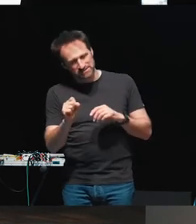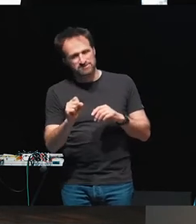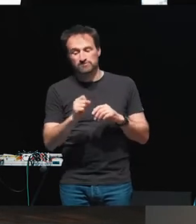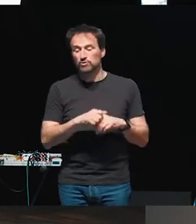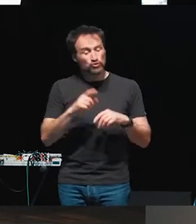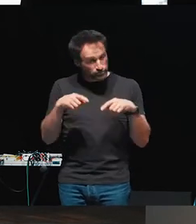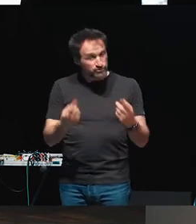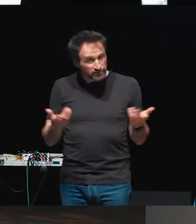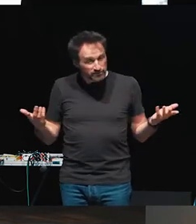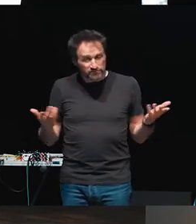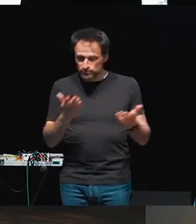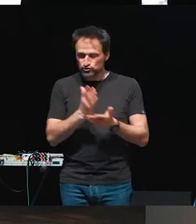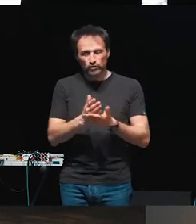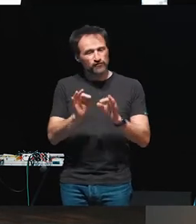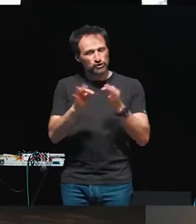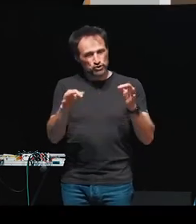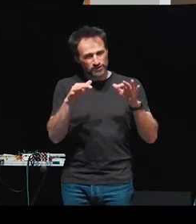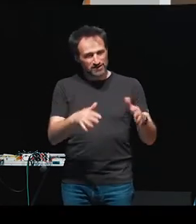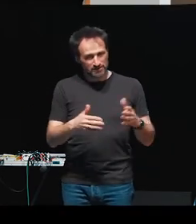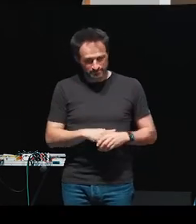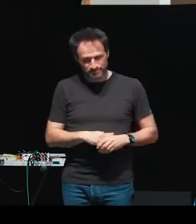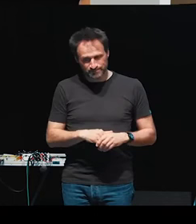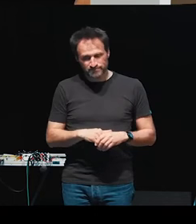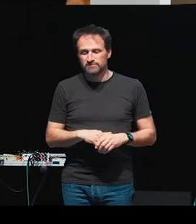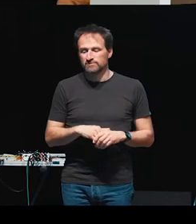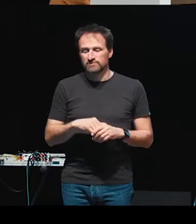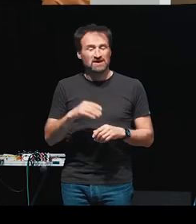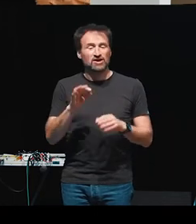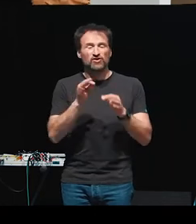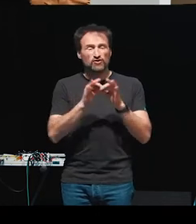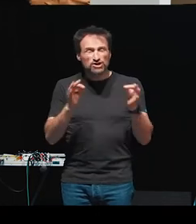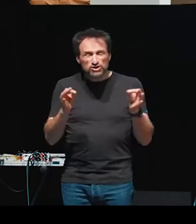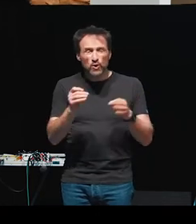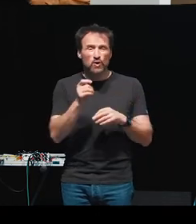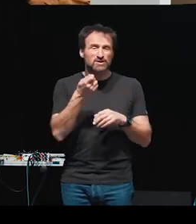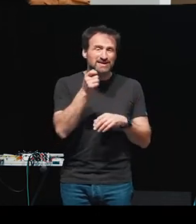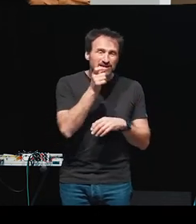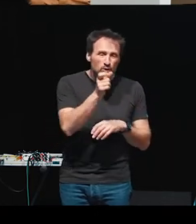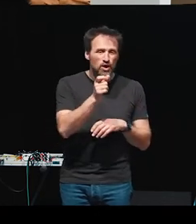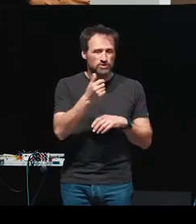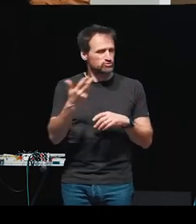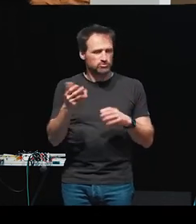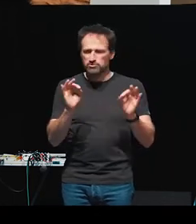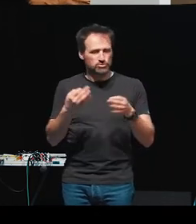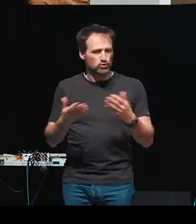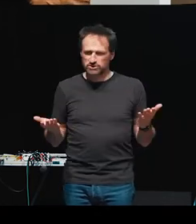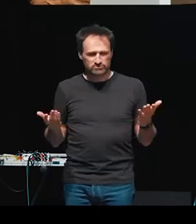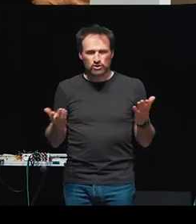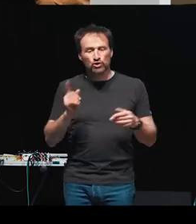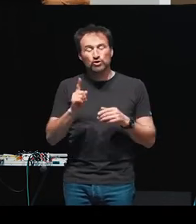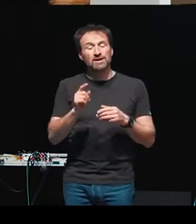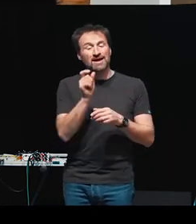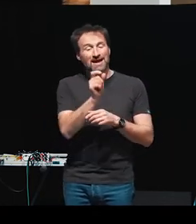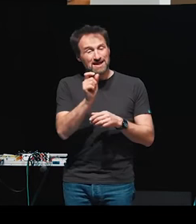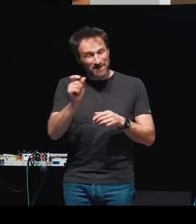function. So you'll notice there's no function keyword or anything like that. And arguments are separated by